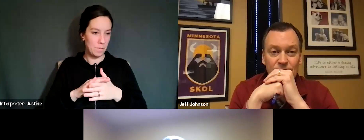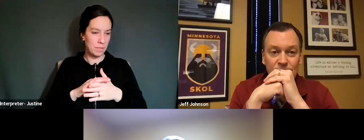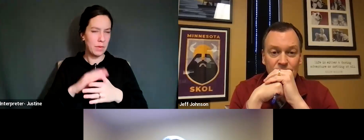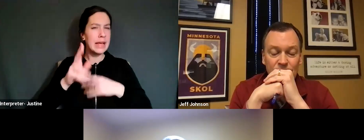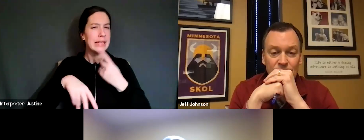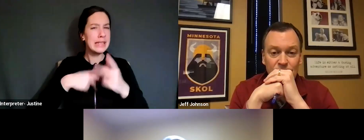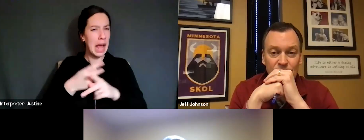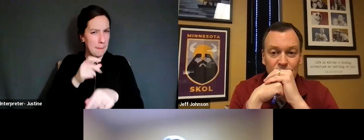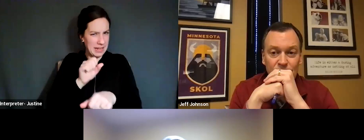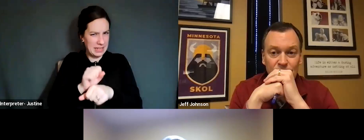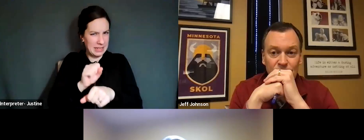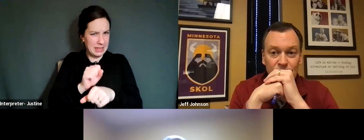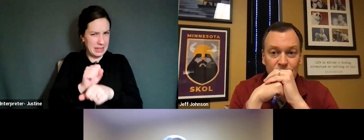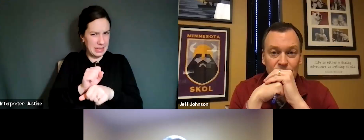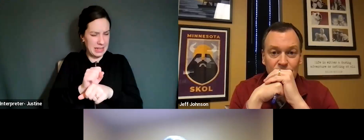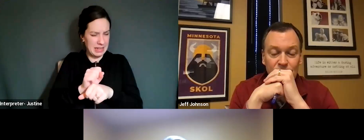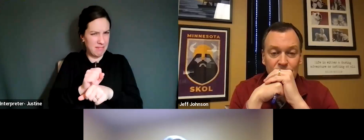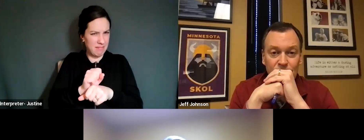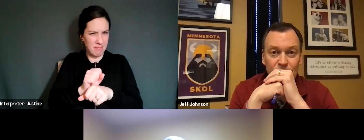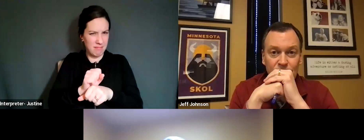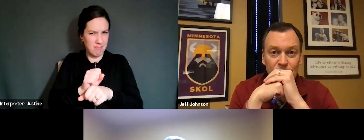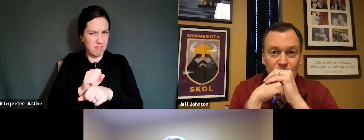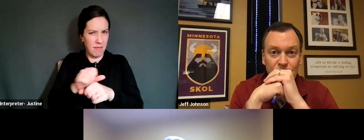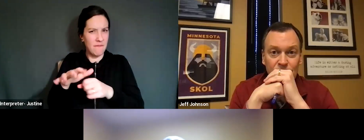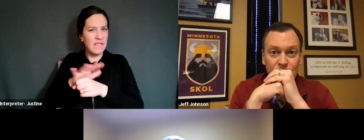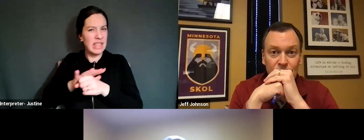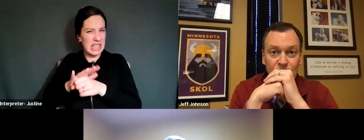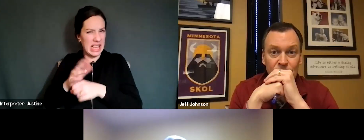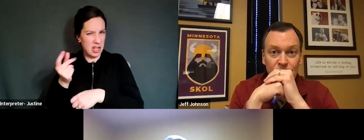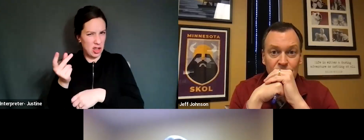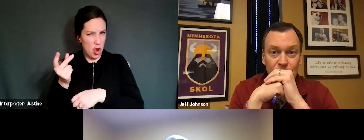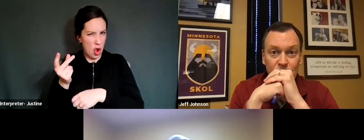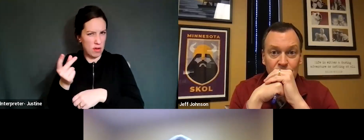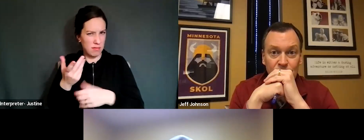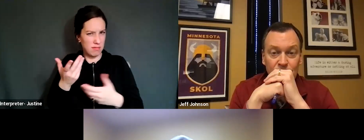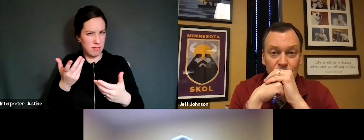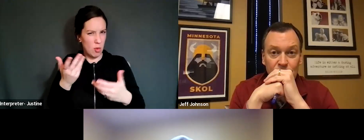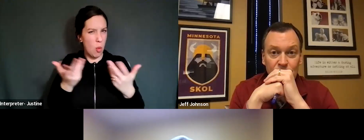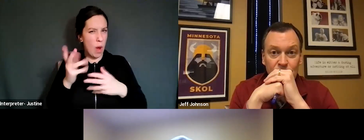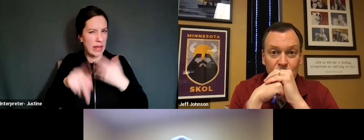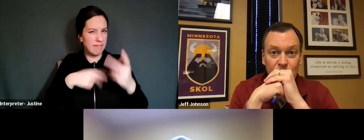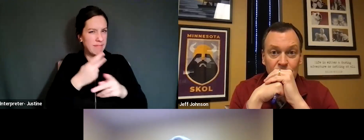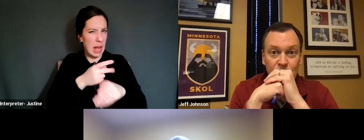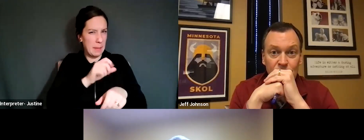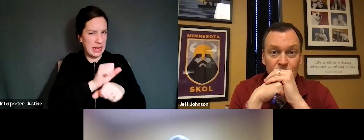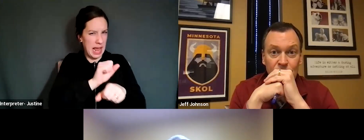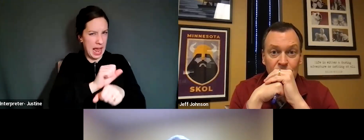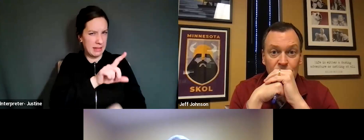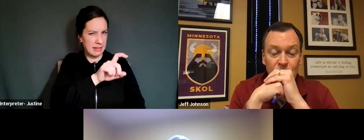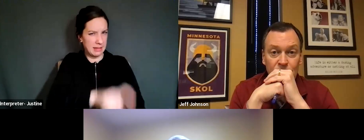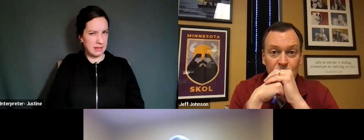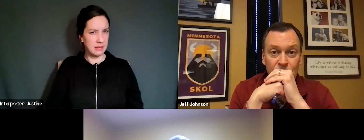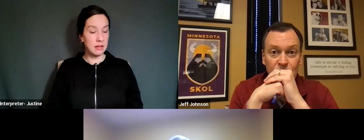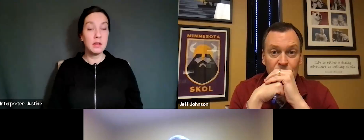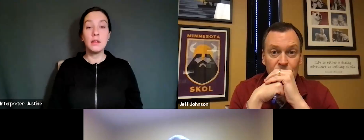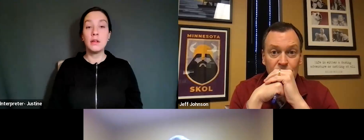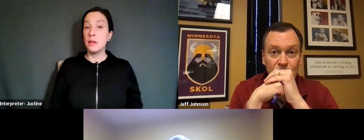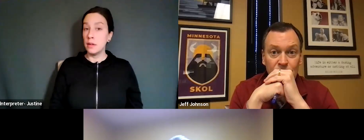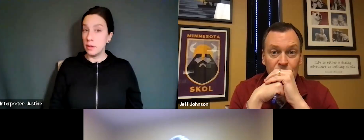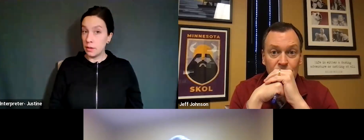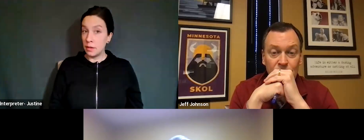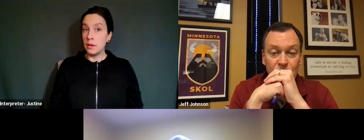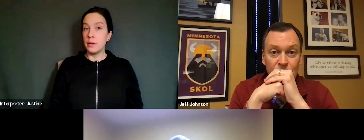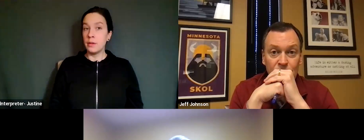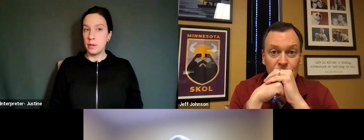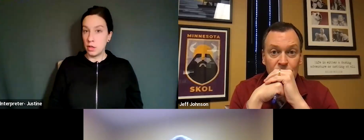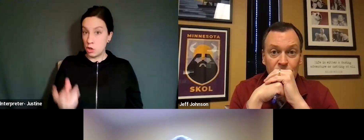tasks specifically that the facility dogs then will perform? Sure. It's going to be very unique to